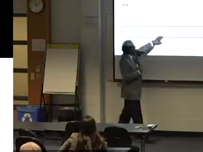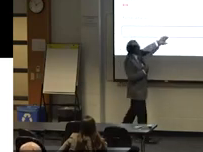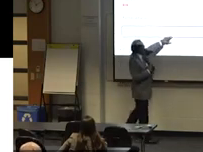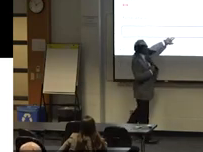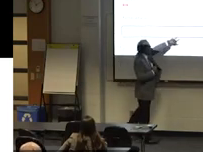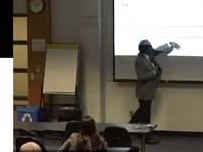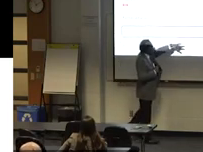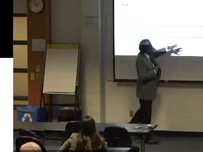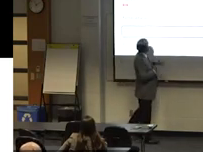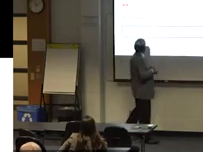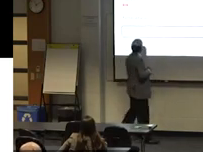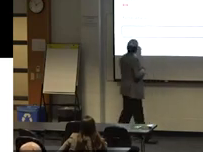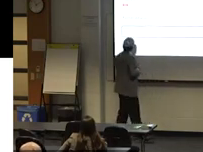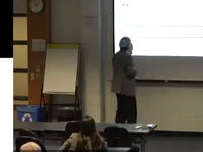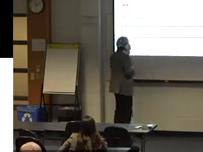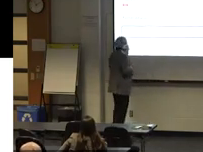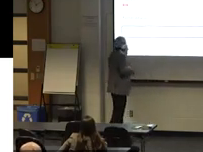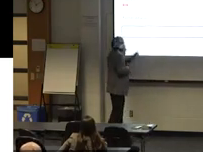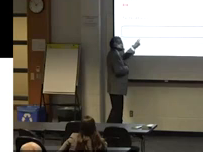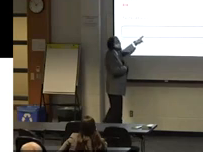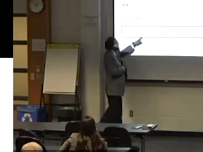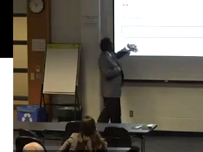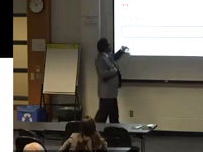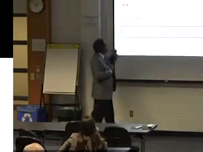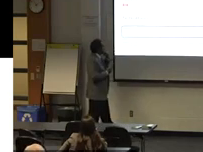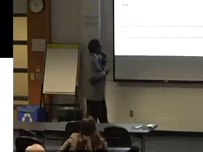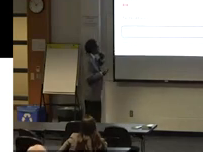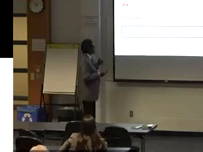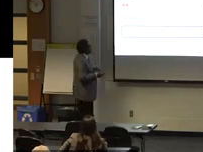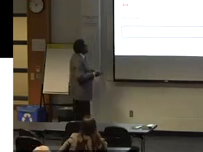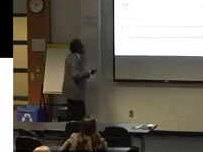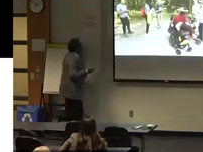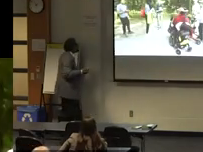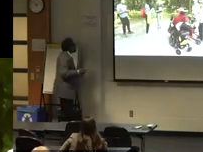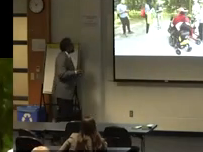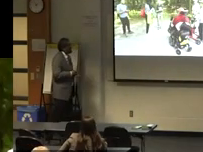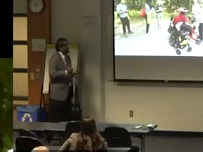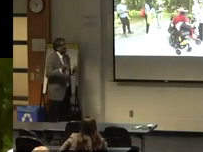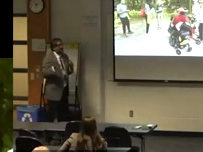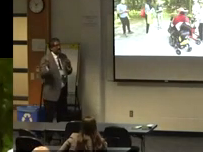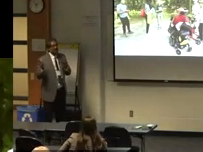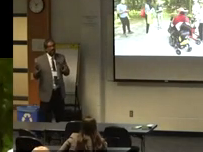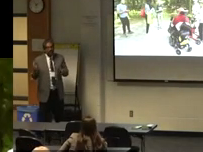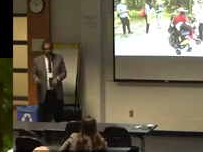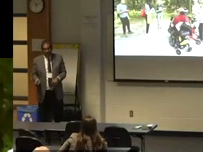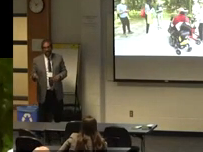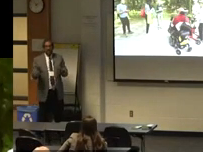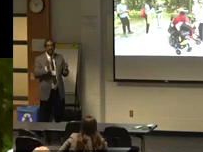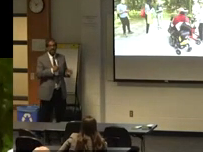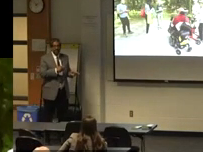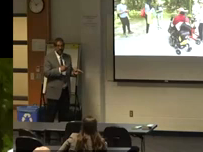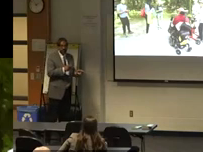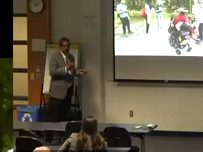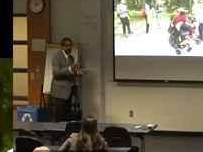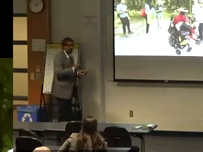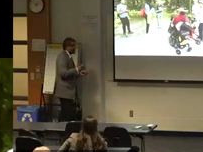wheelchair accessible dock, washroom, showers, camping. So in this park, actually, you have to take a ferry to